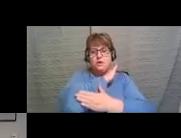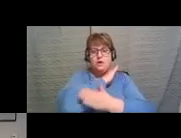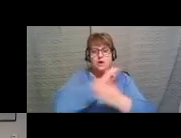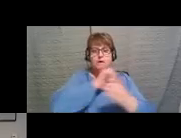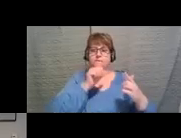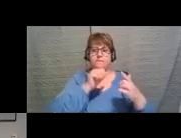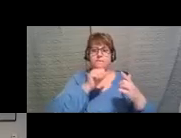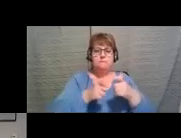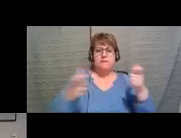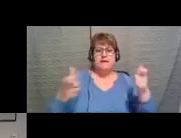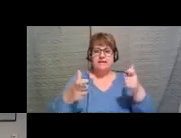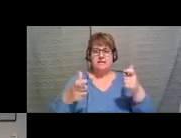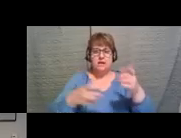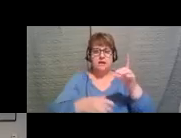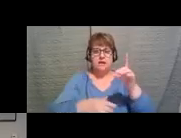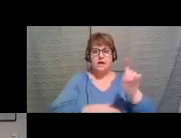diagnoses were tuberculosis,